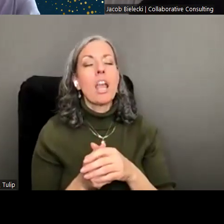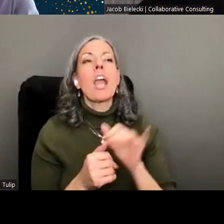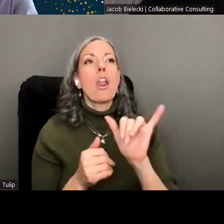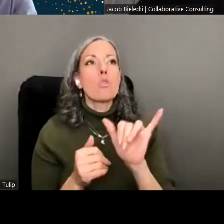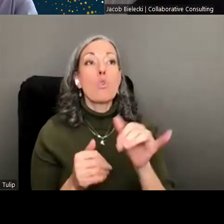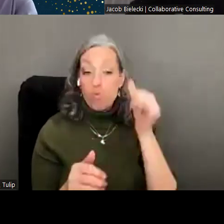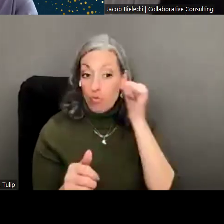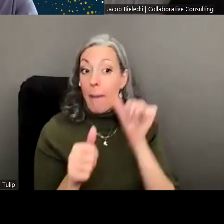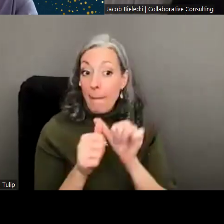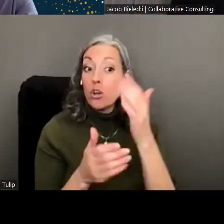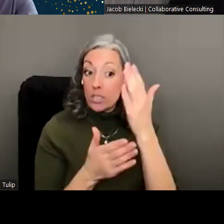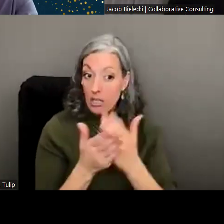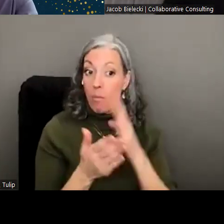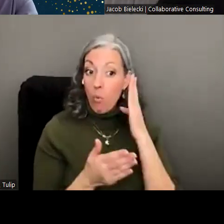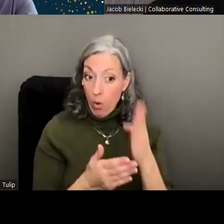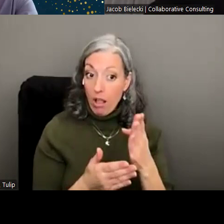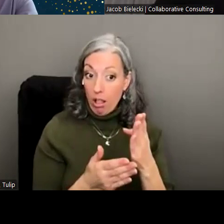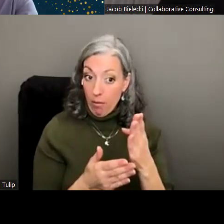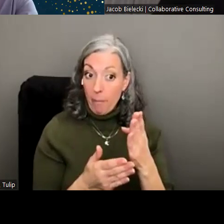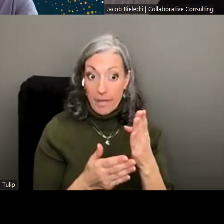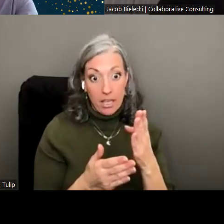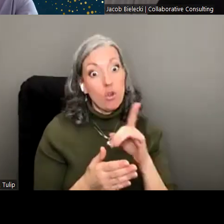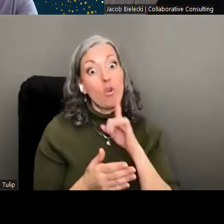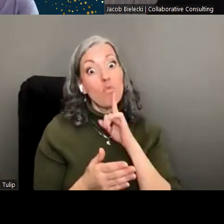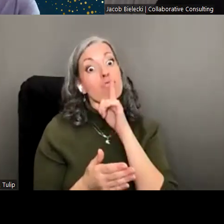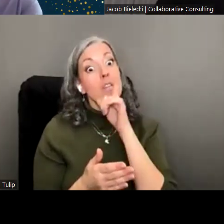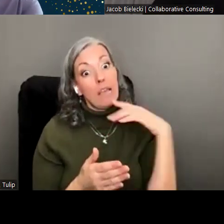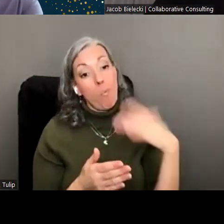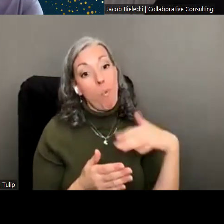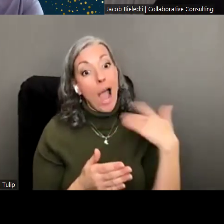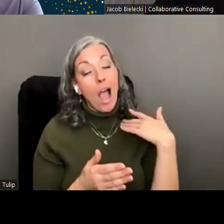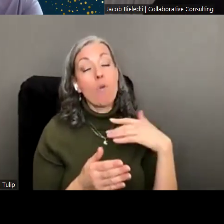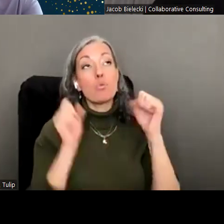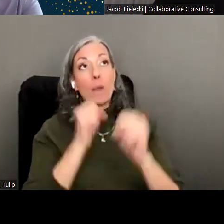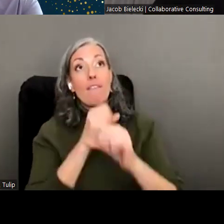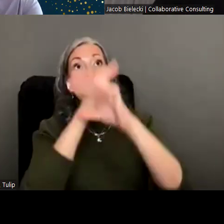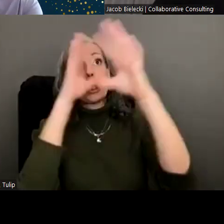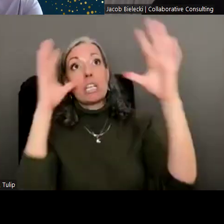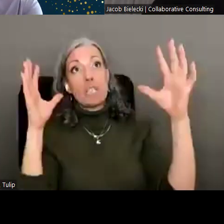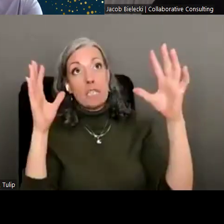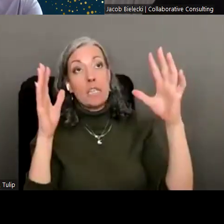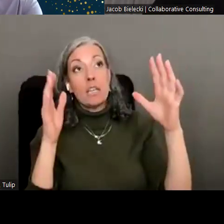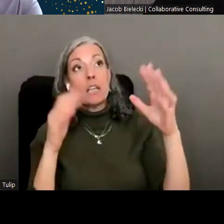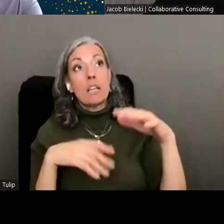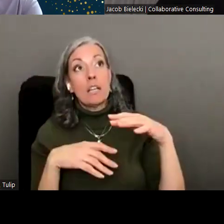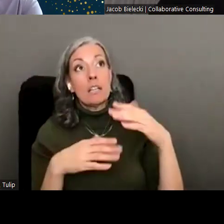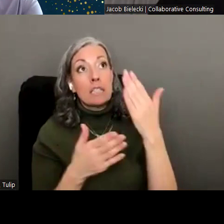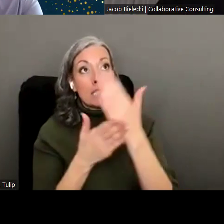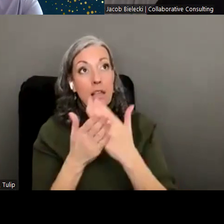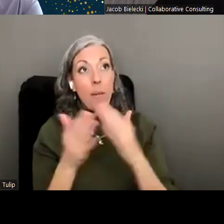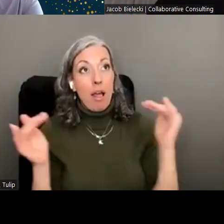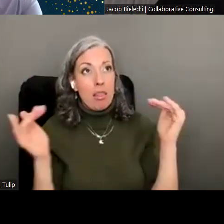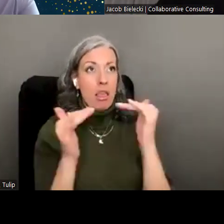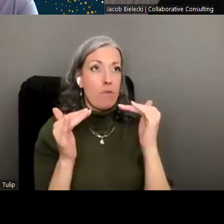of these are going to be pretty significant. So we're envisioning that likely there would be some level of regulatory or